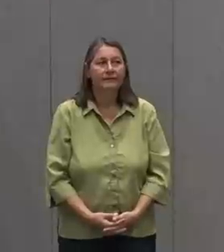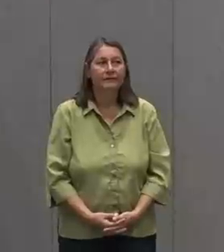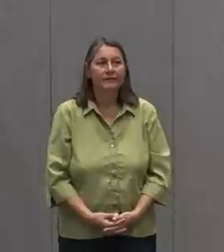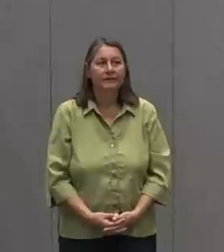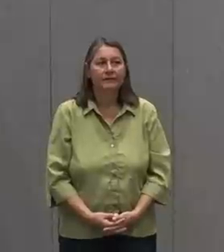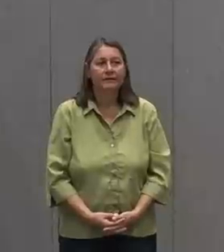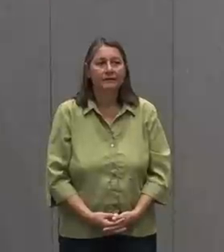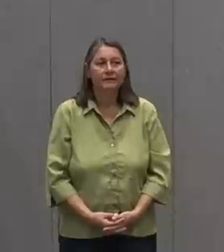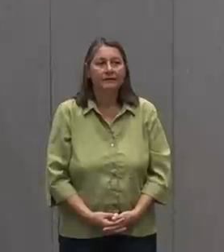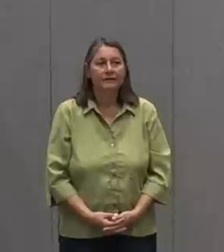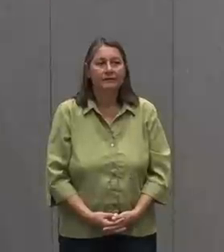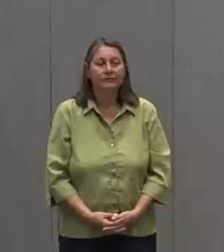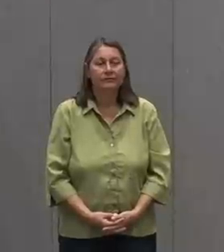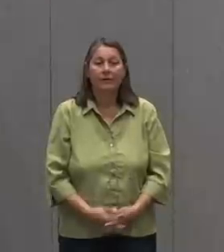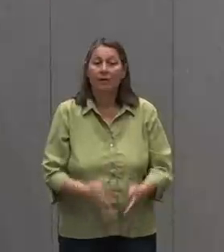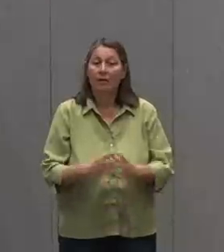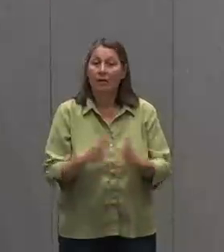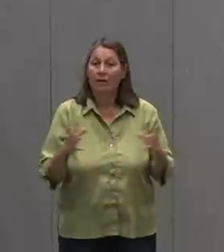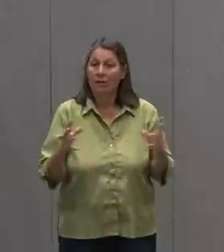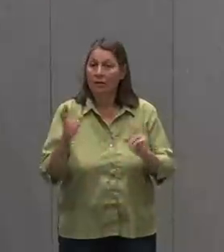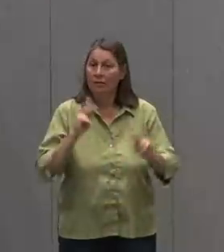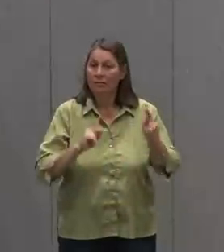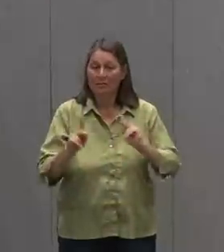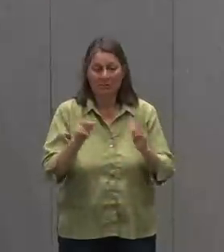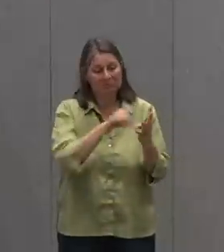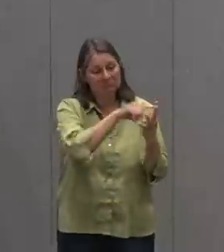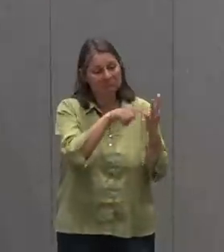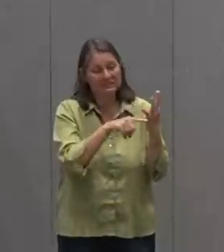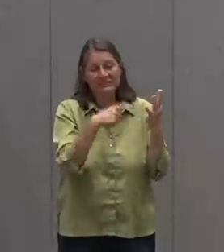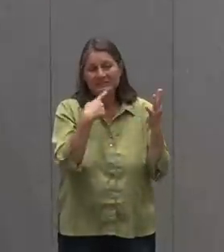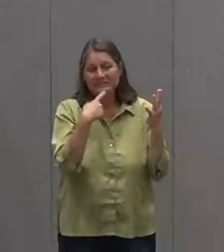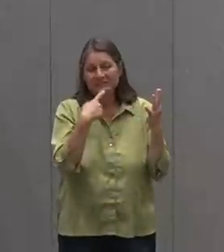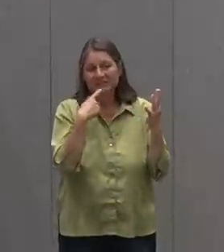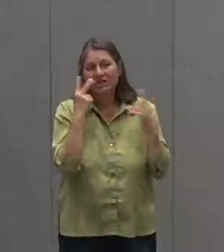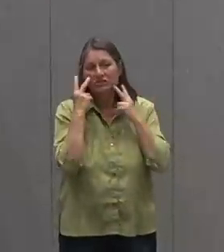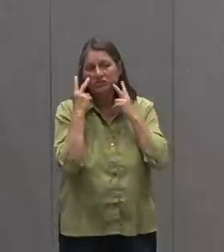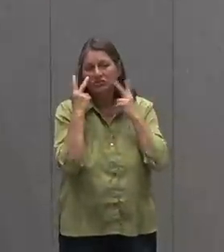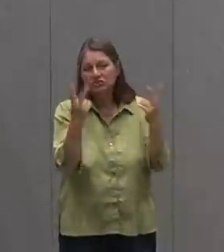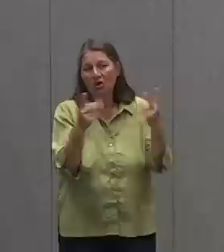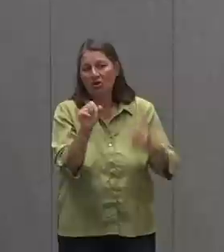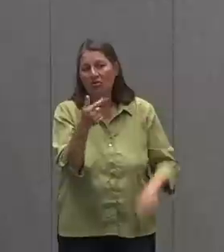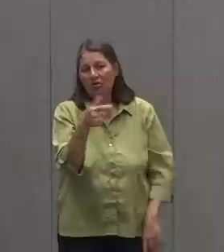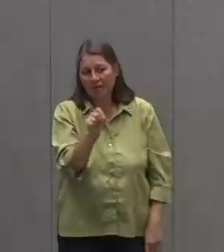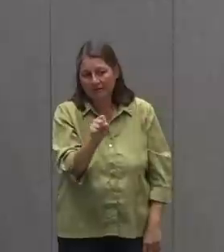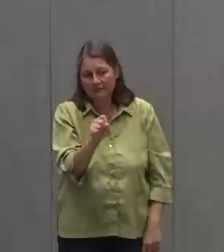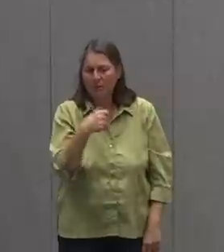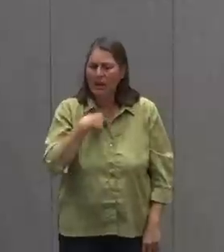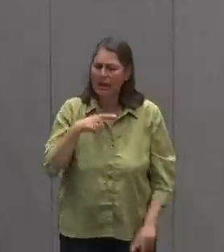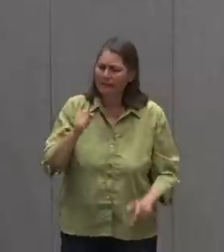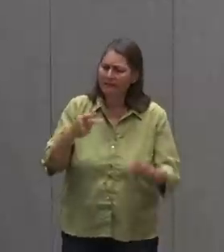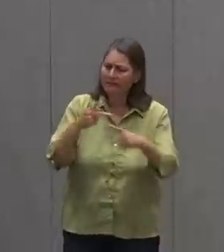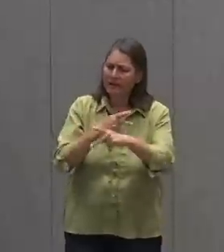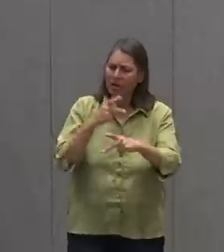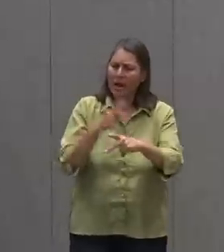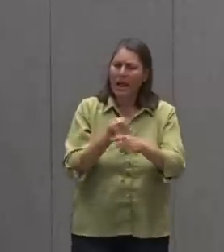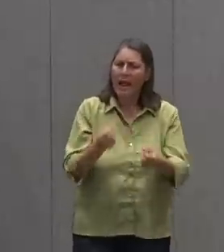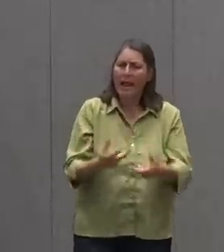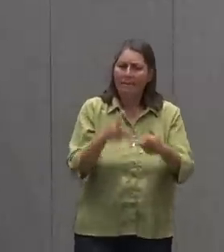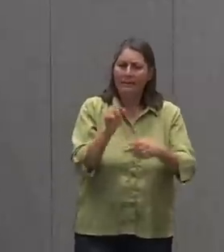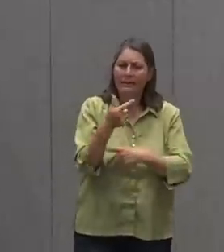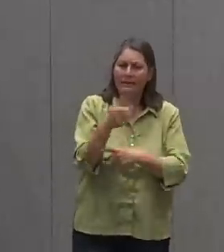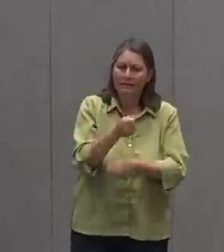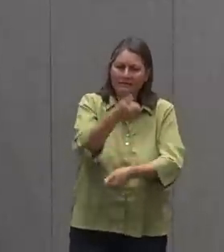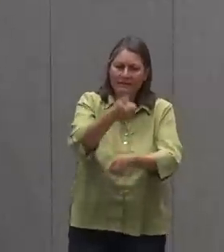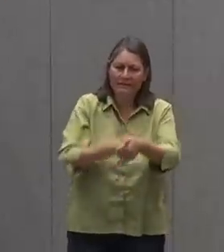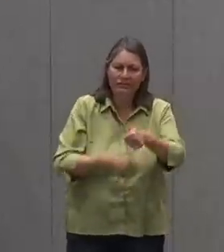now a lot of the witnesses mentioned the legs. So I have to figure out how many legs on each tarantula.